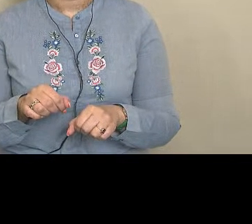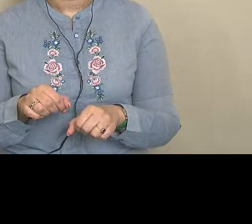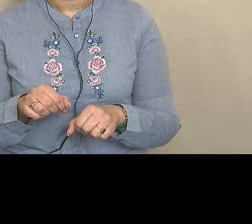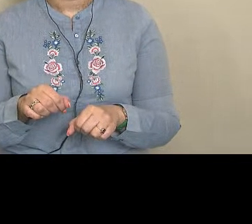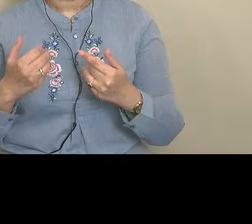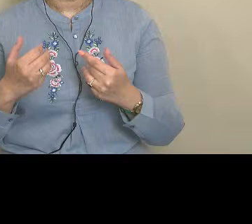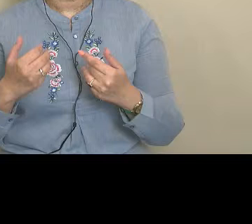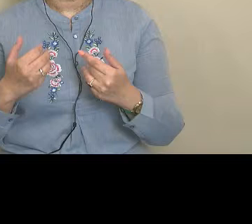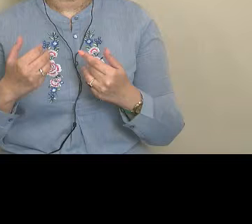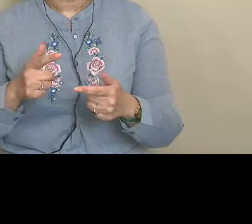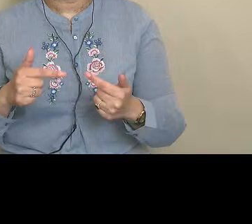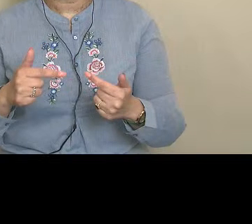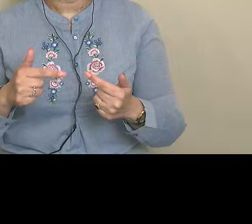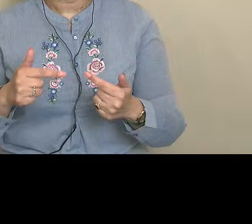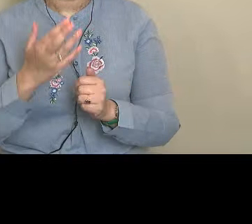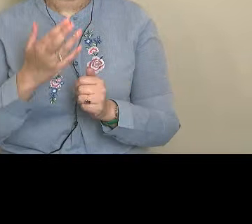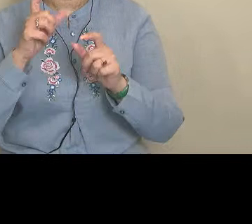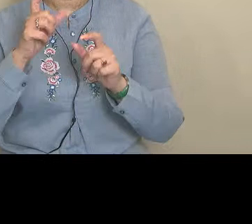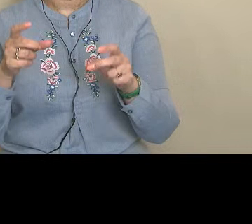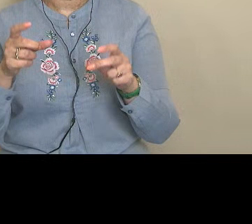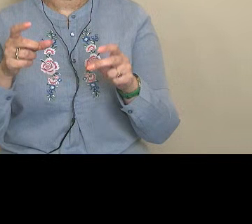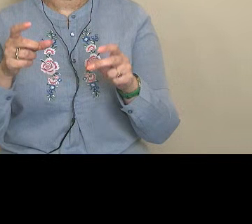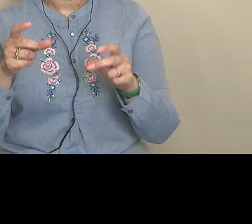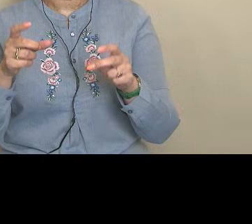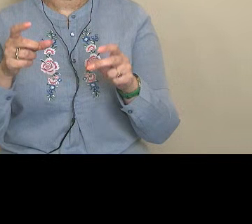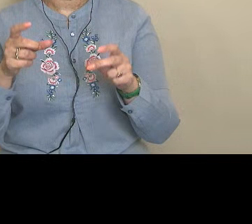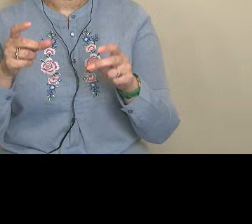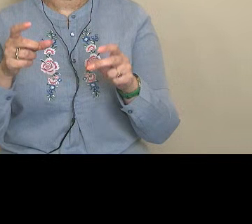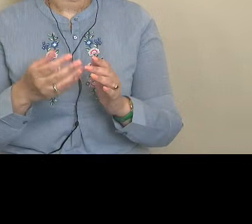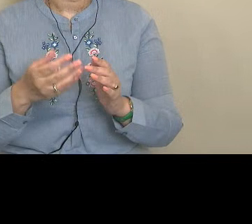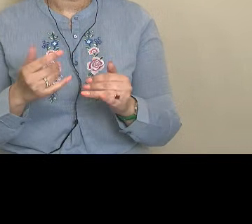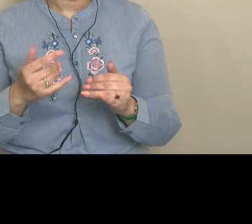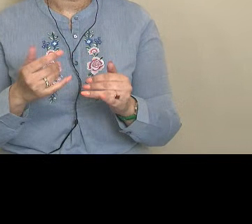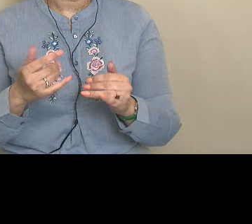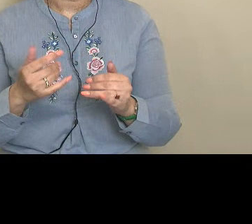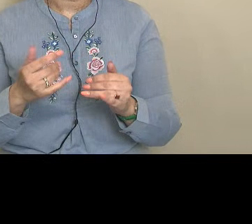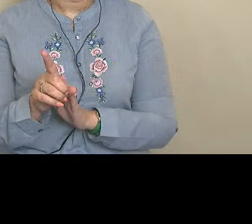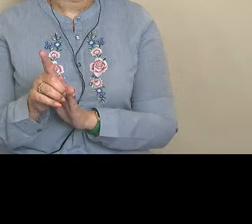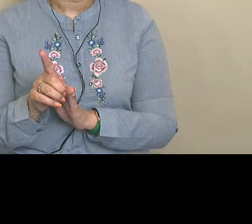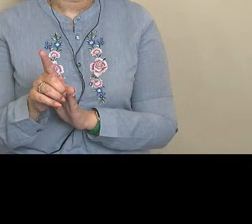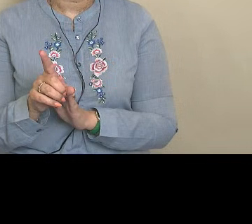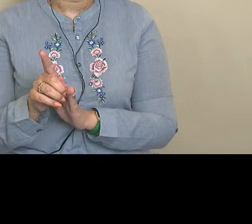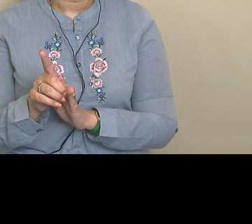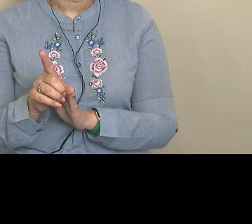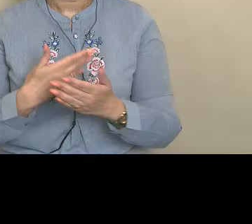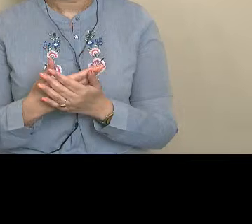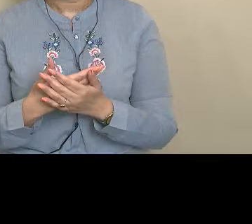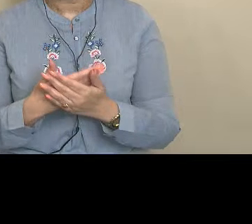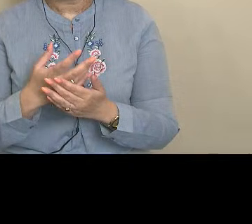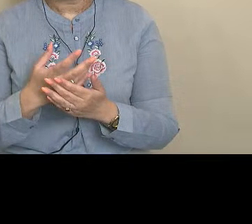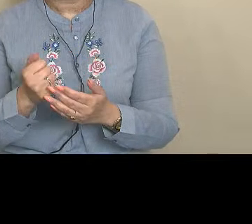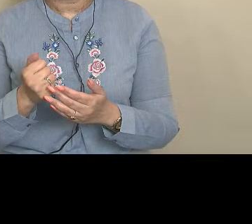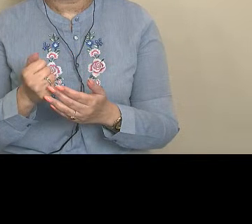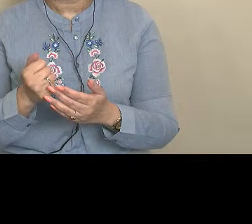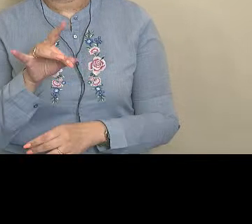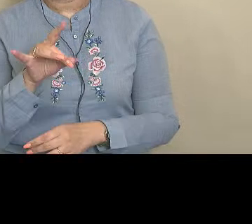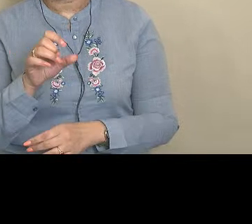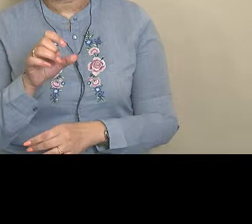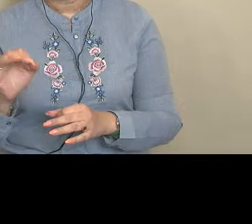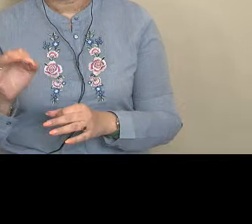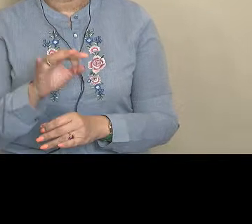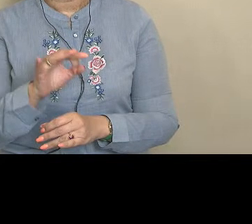also have a role, and the National Agency for Prevention of Corruption. So they start